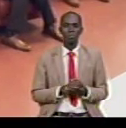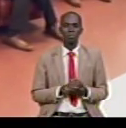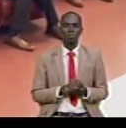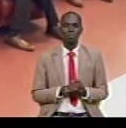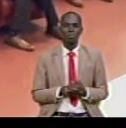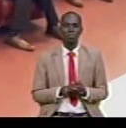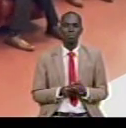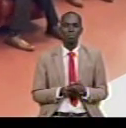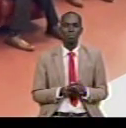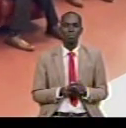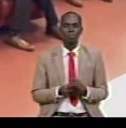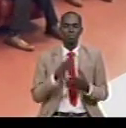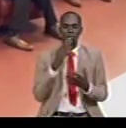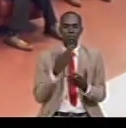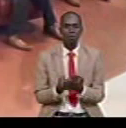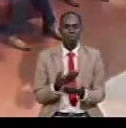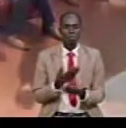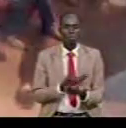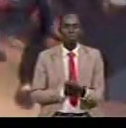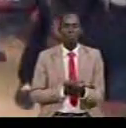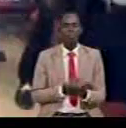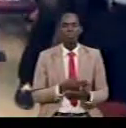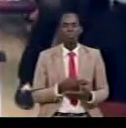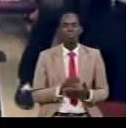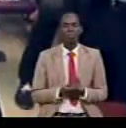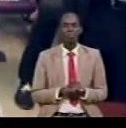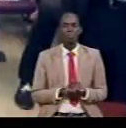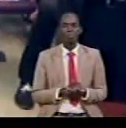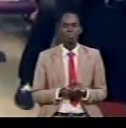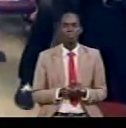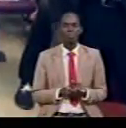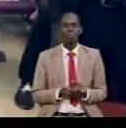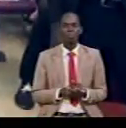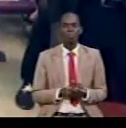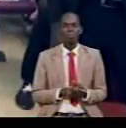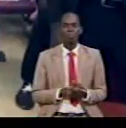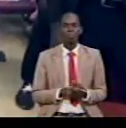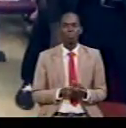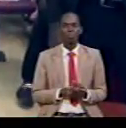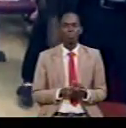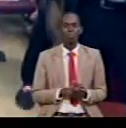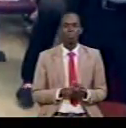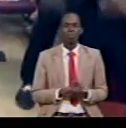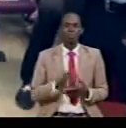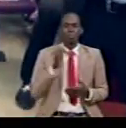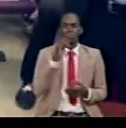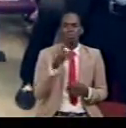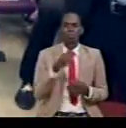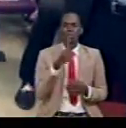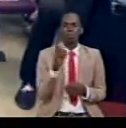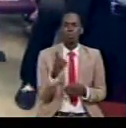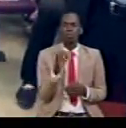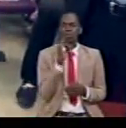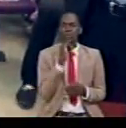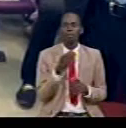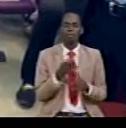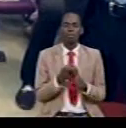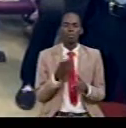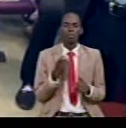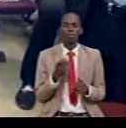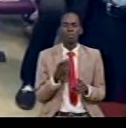Good morning, sir. My question this morning is from our text.